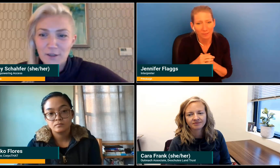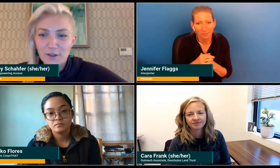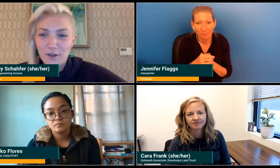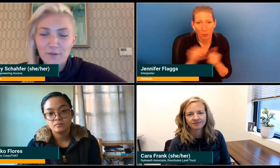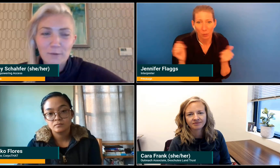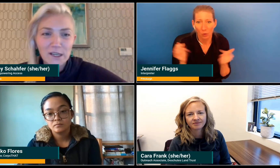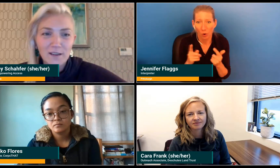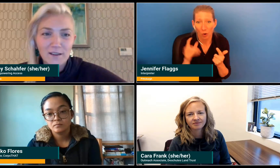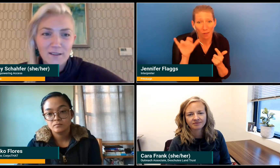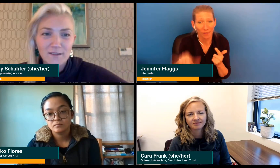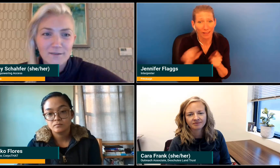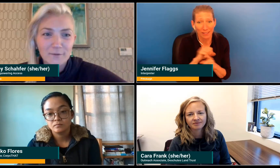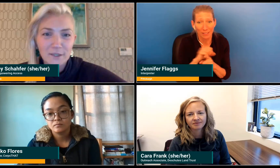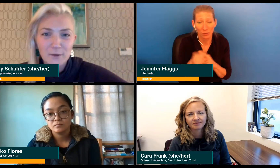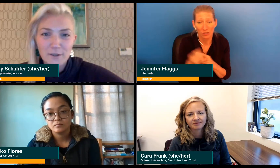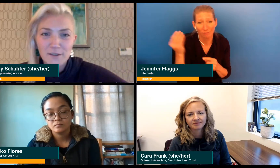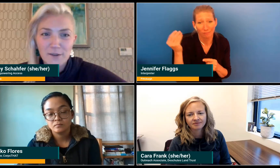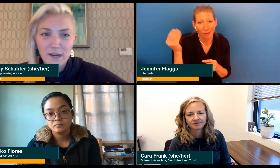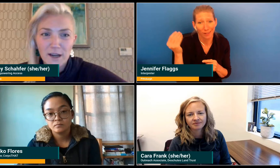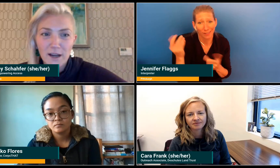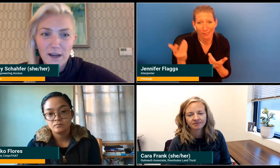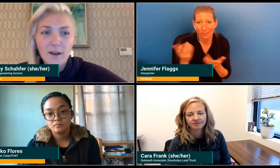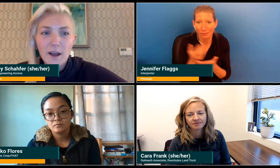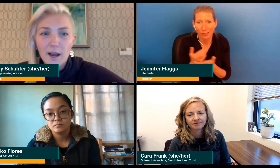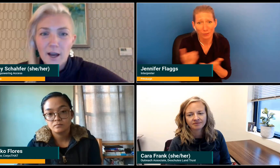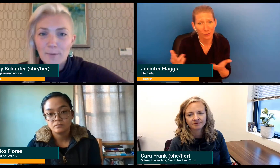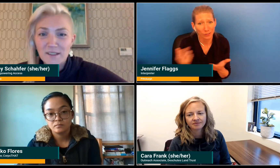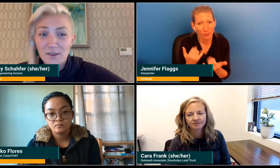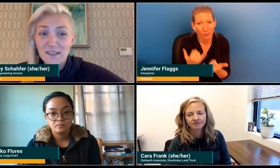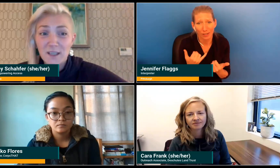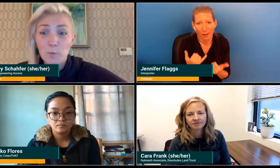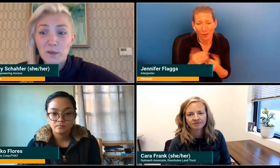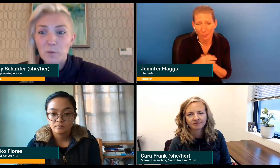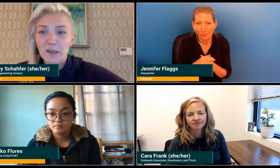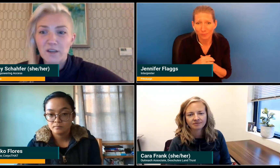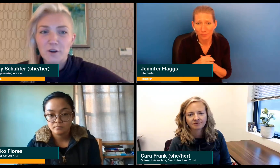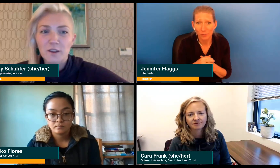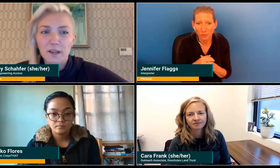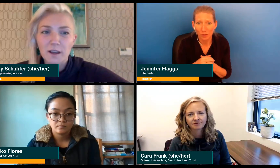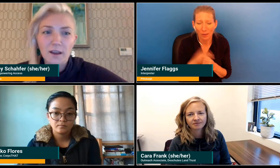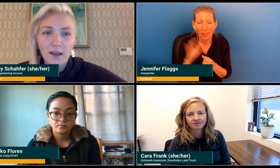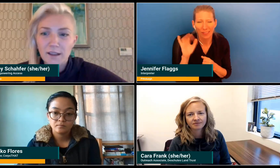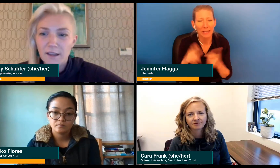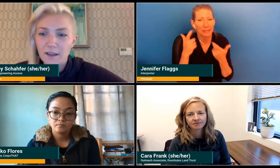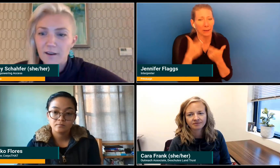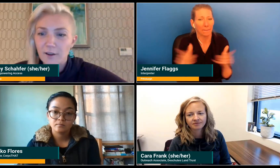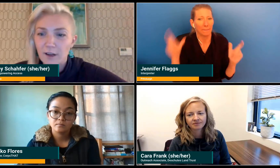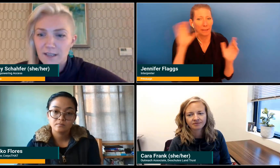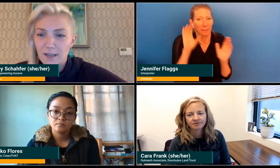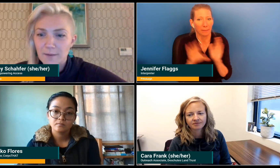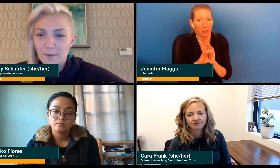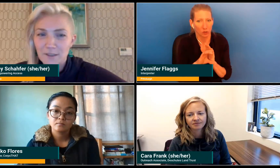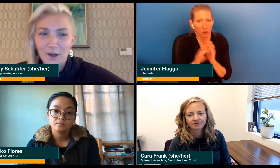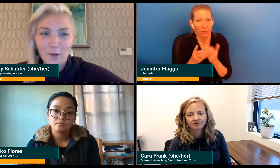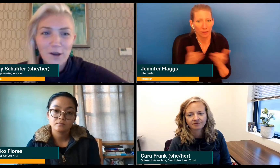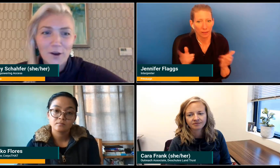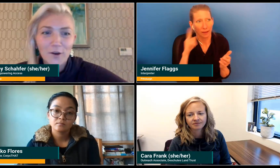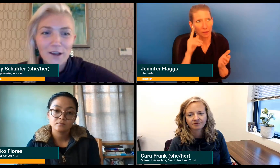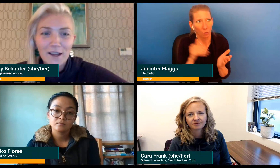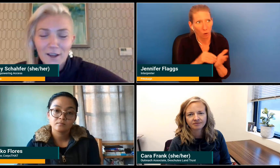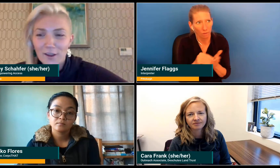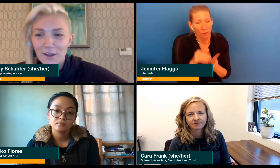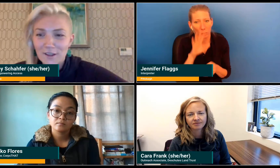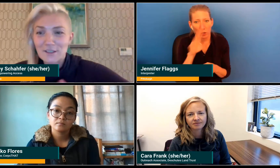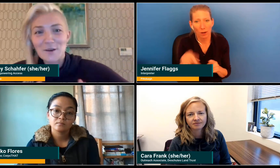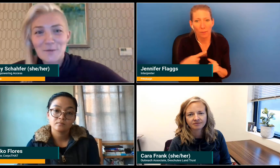that situation of money and resources right now. And so that's like a big picture thing. I think a lot of times we talk